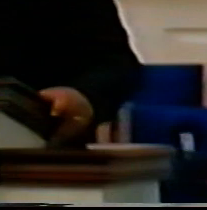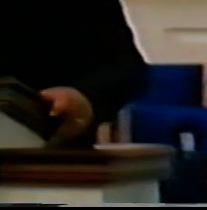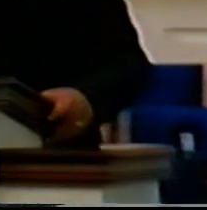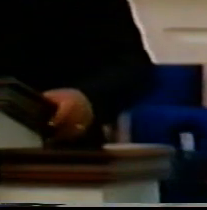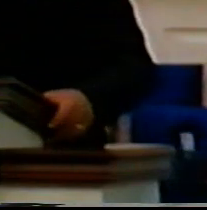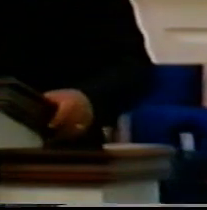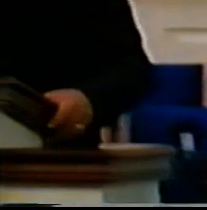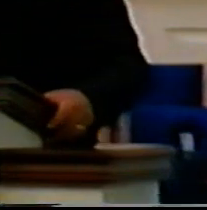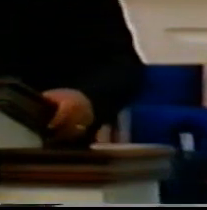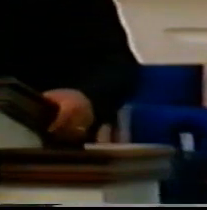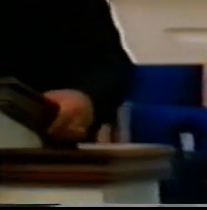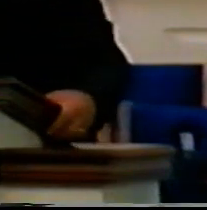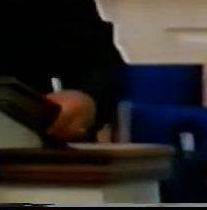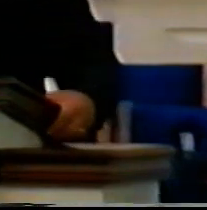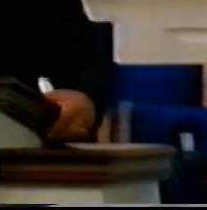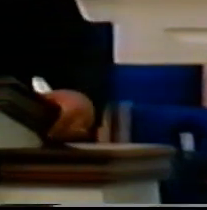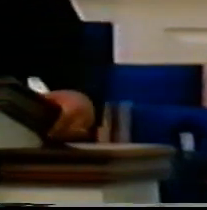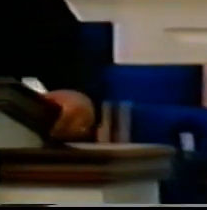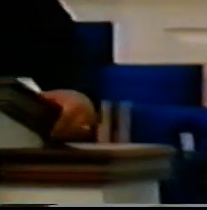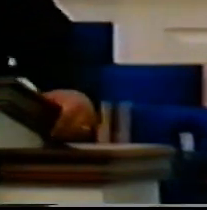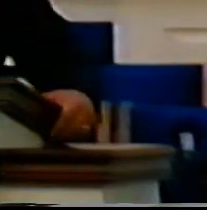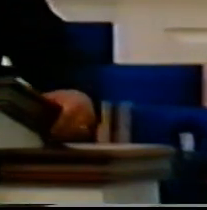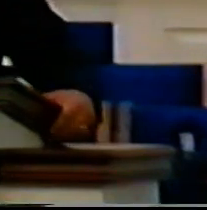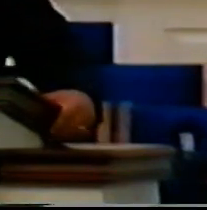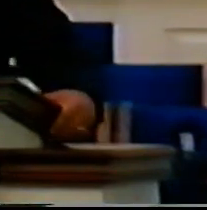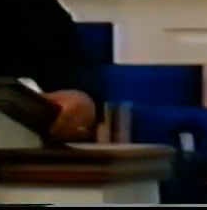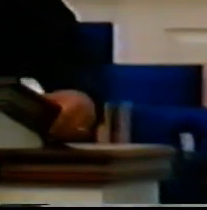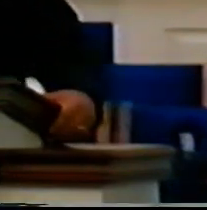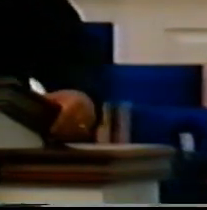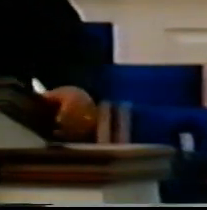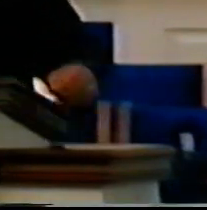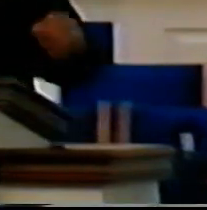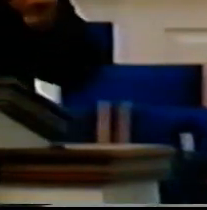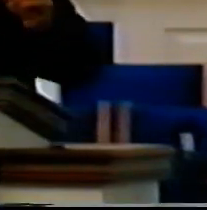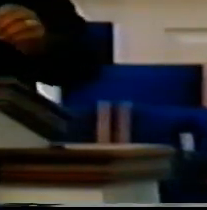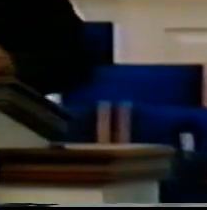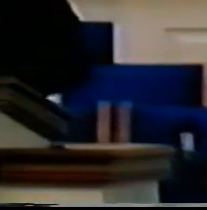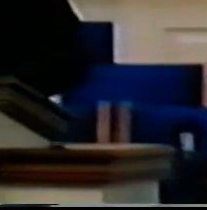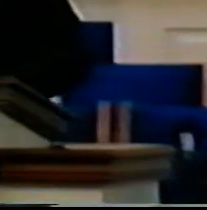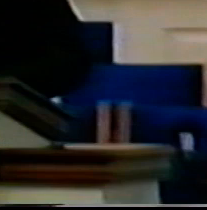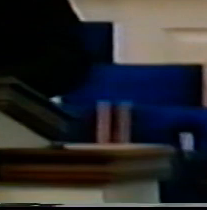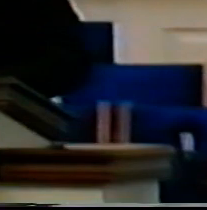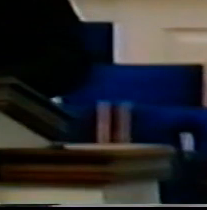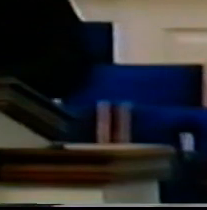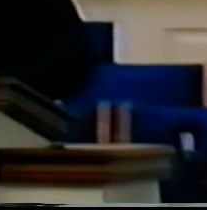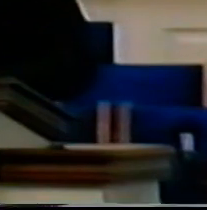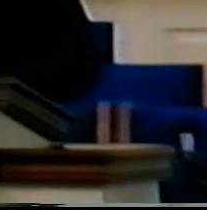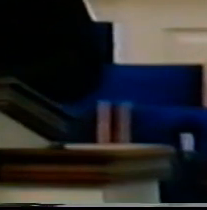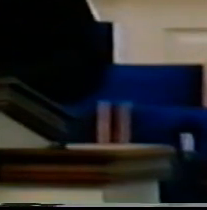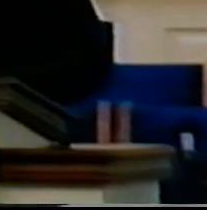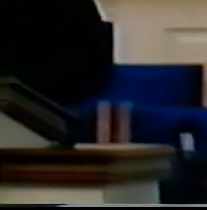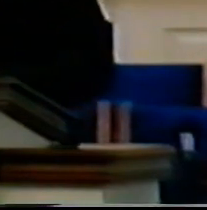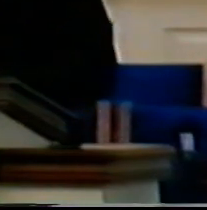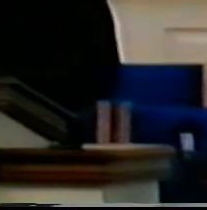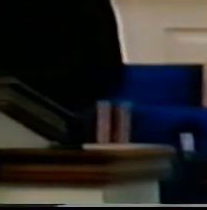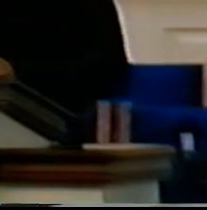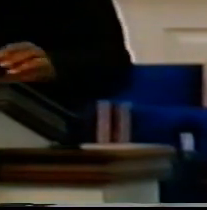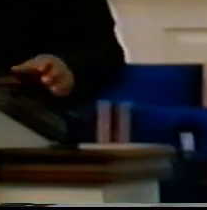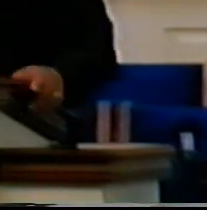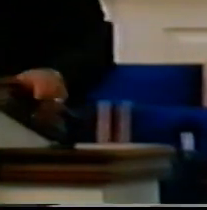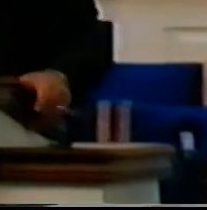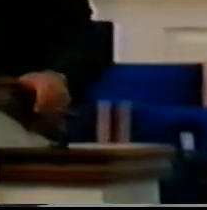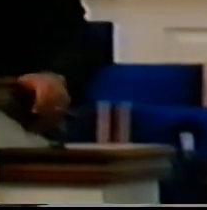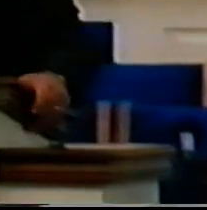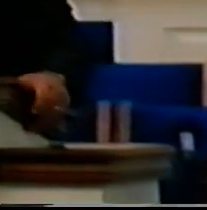go to Haiti. We landed in April of 90. We've been there almost 16 years. God's allowed us to start 18 independent fundamental Baptist churches.